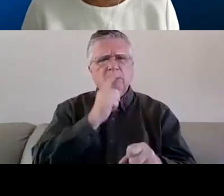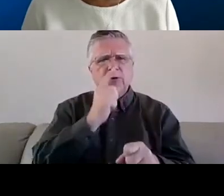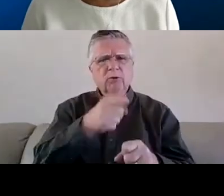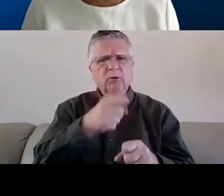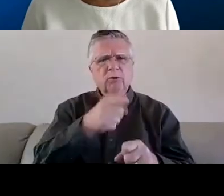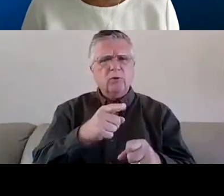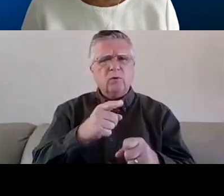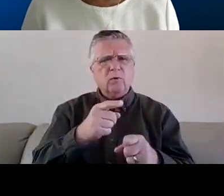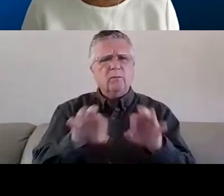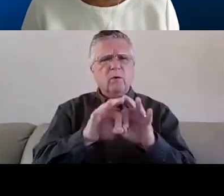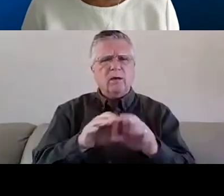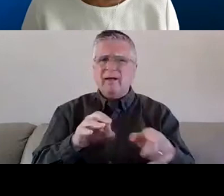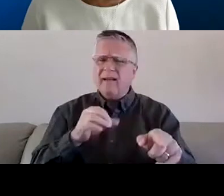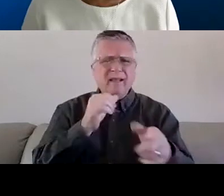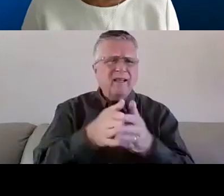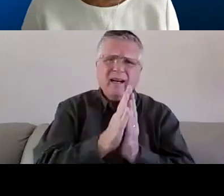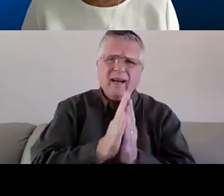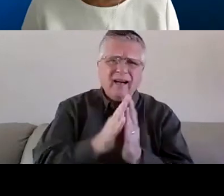destiny.